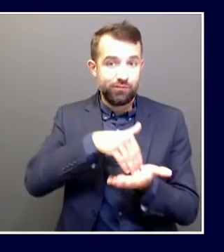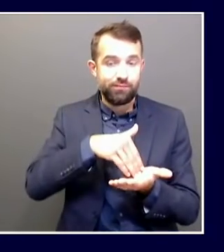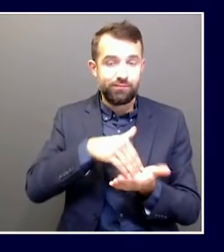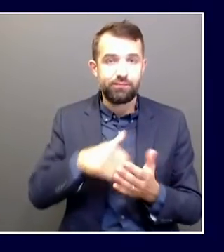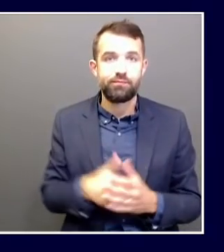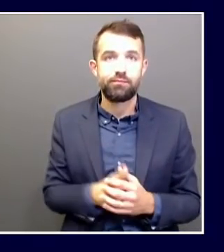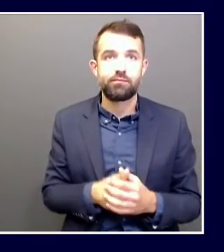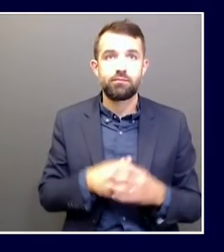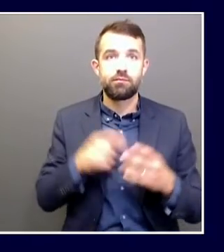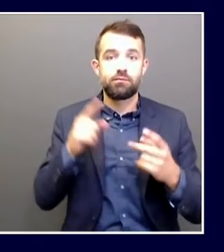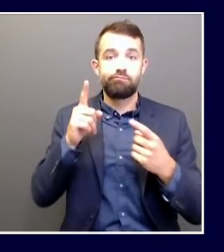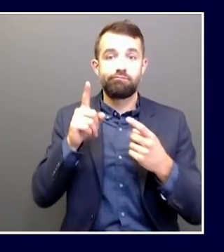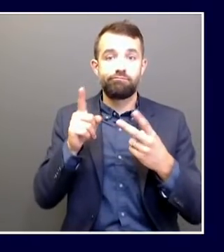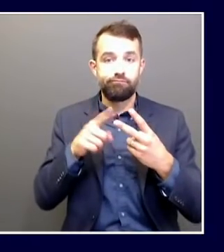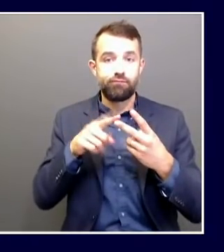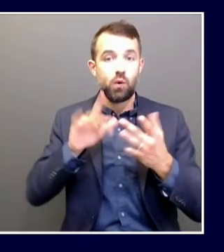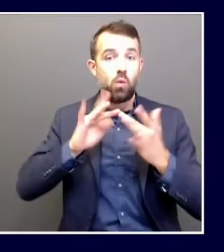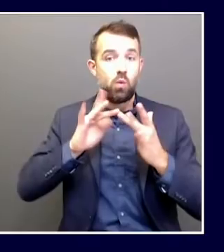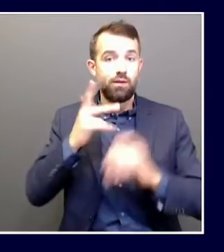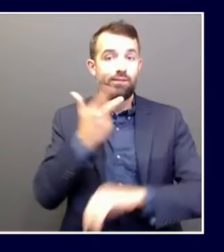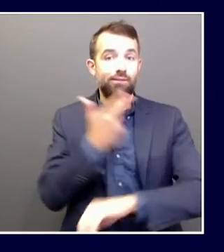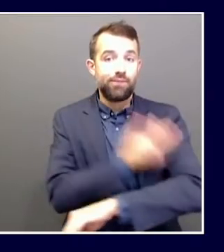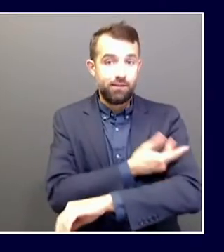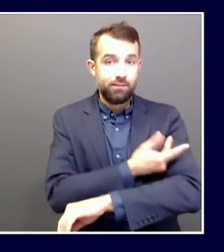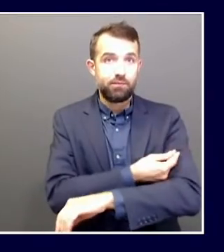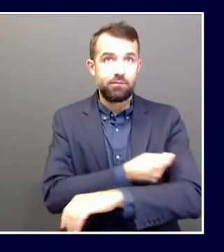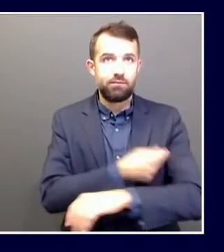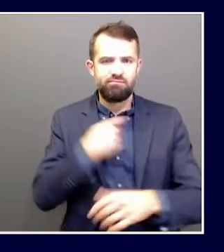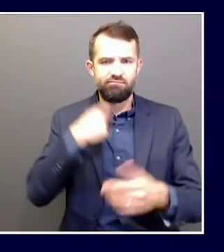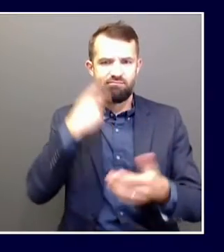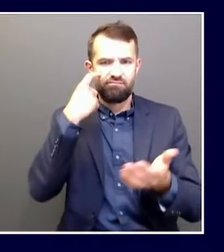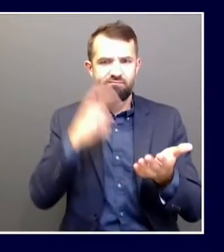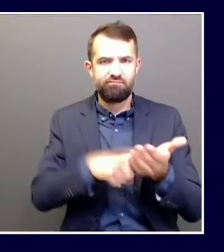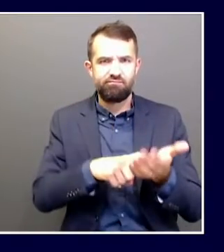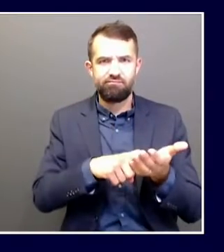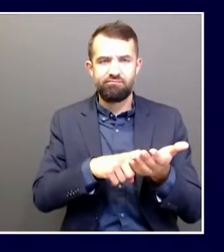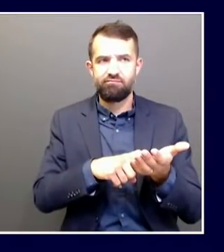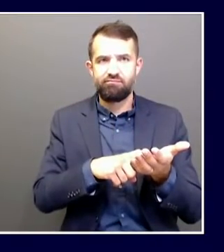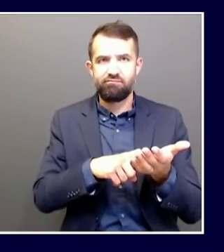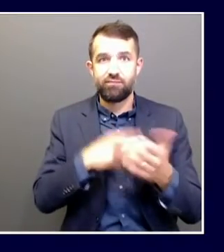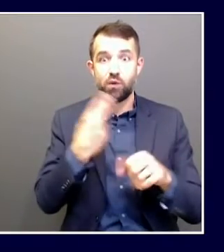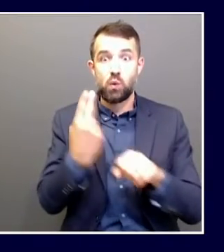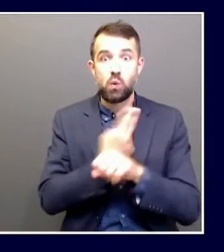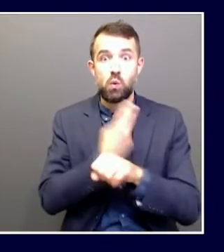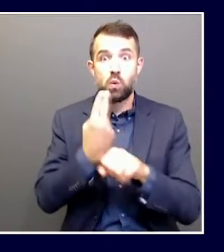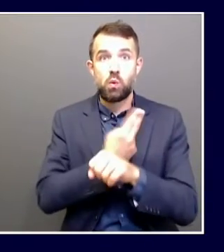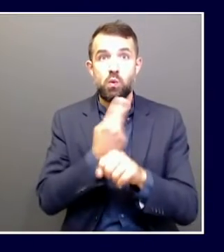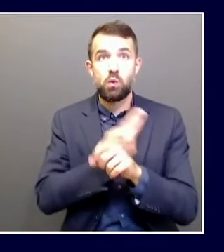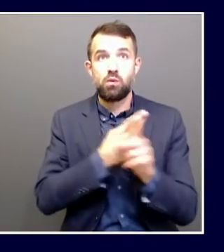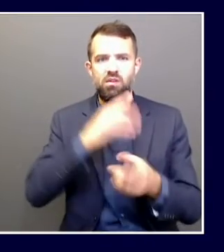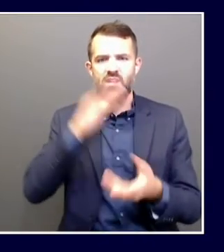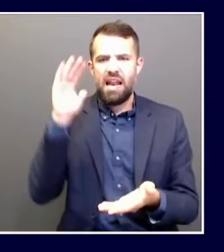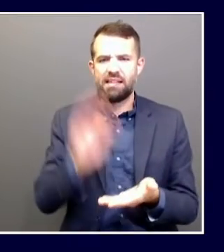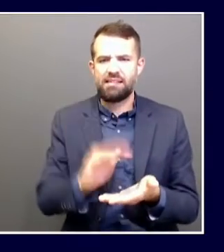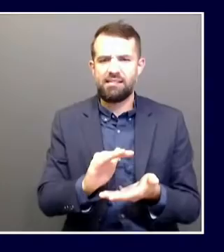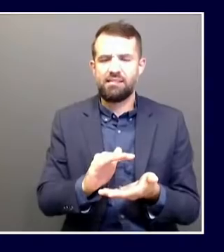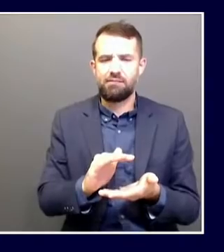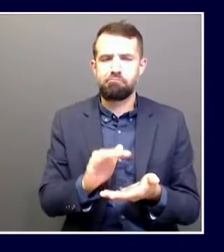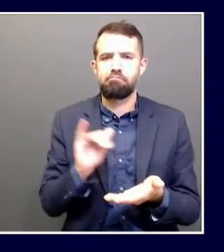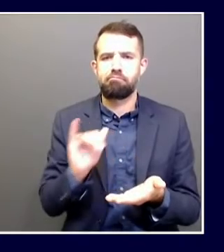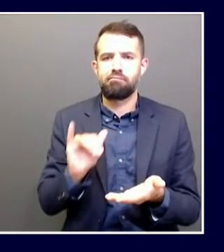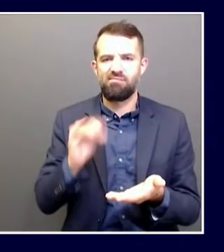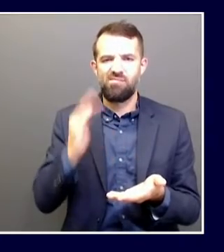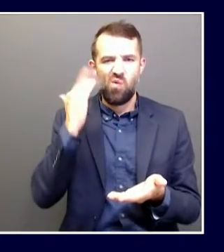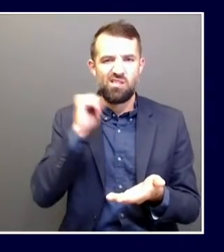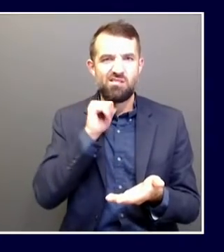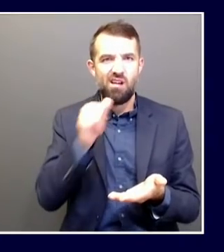found that their use has slowed to a crawl. Why didn't the state pursue these options sooner, knowing there would be a massive